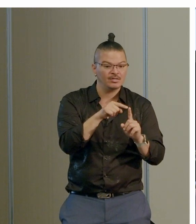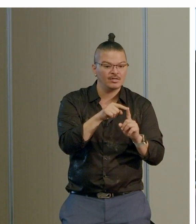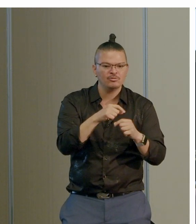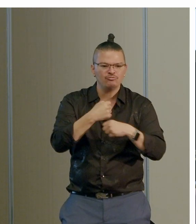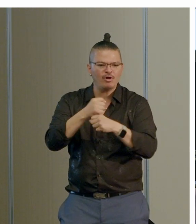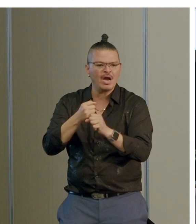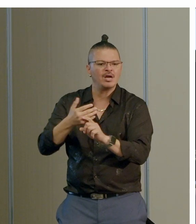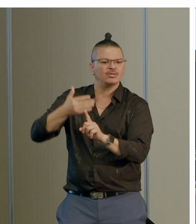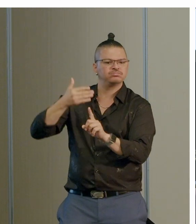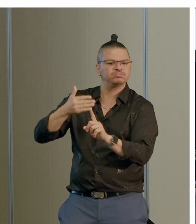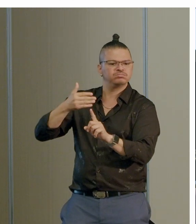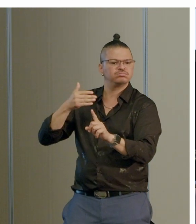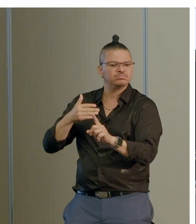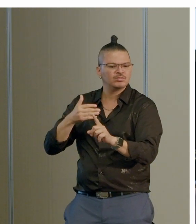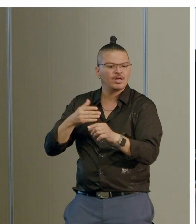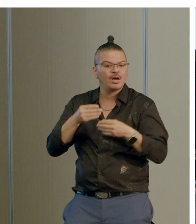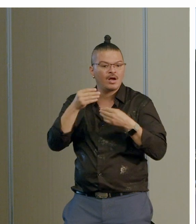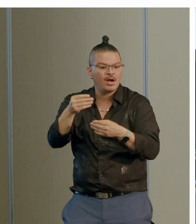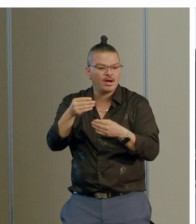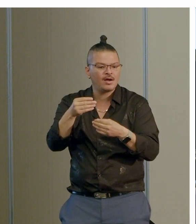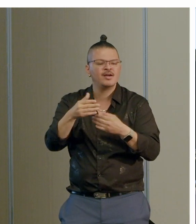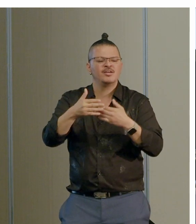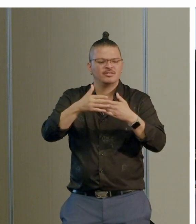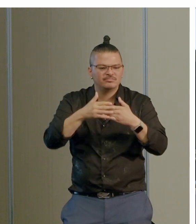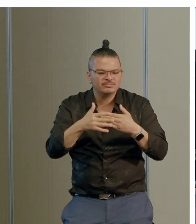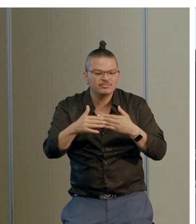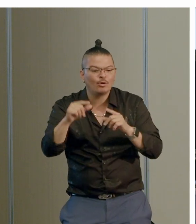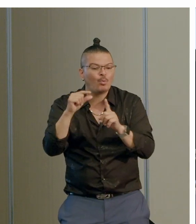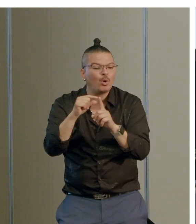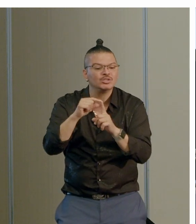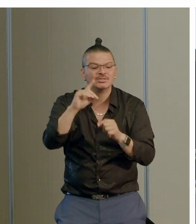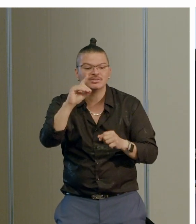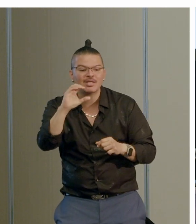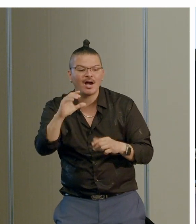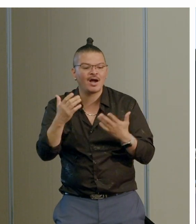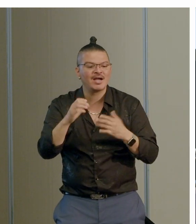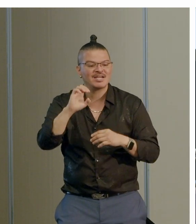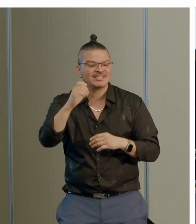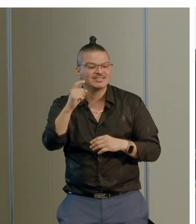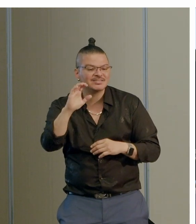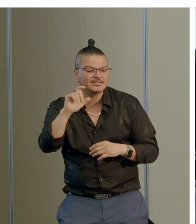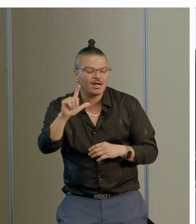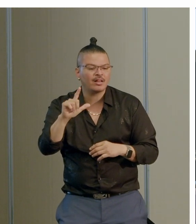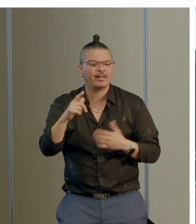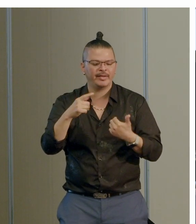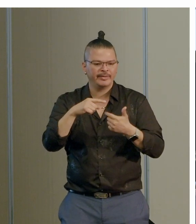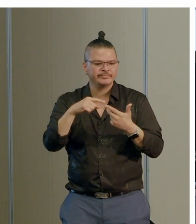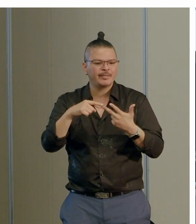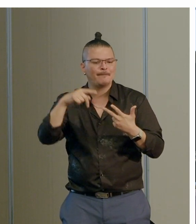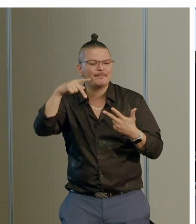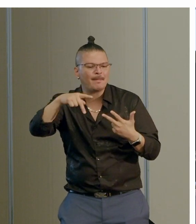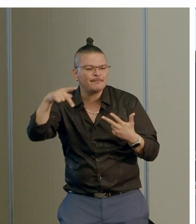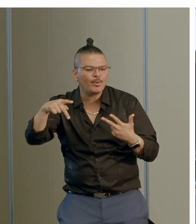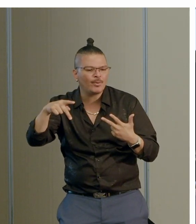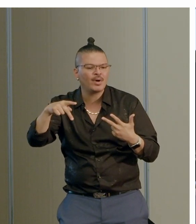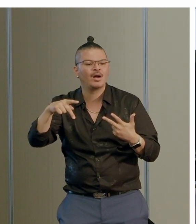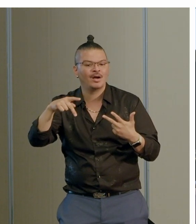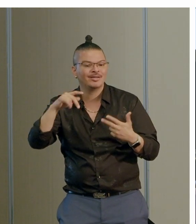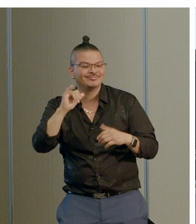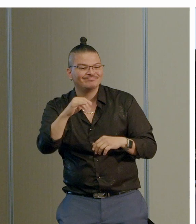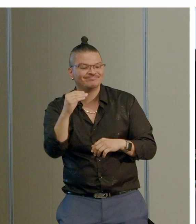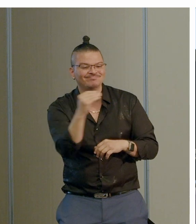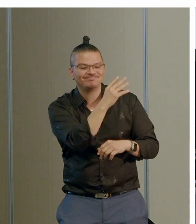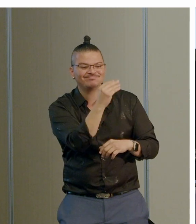create accessible Word documents, accessible Excel documents, and accessible PowerPoint presentations. So there's a lot